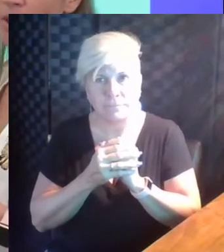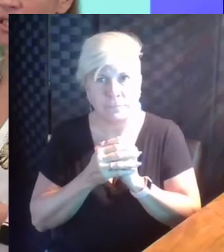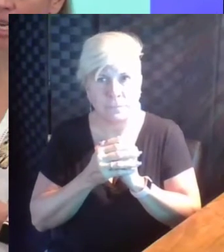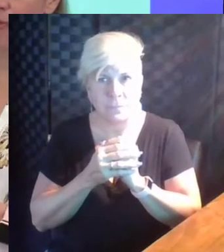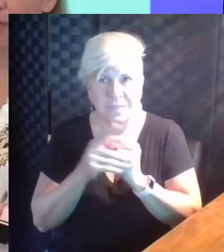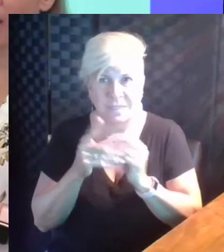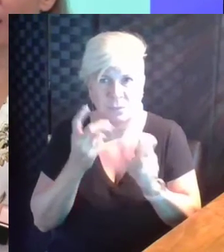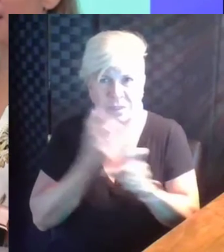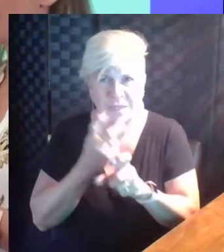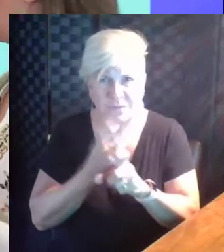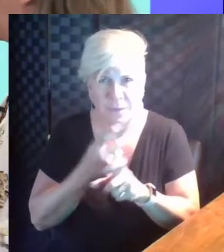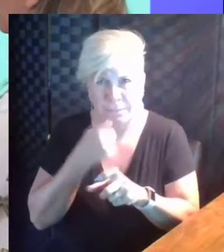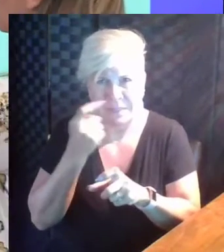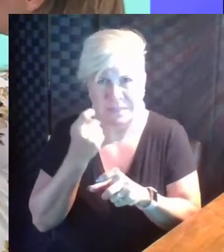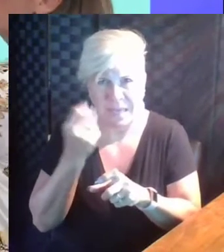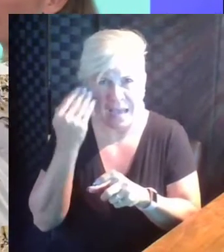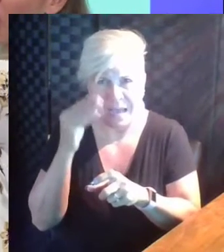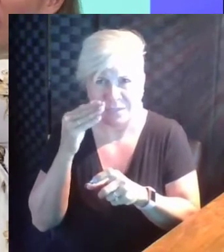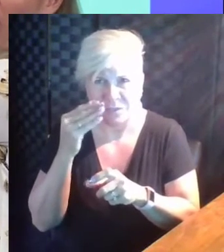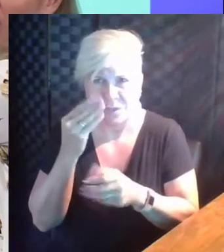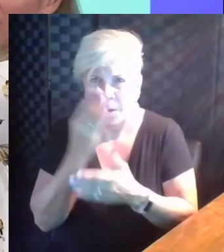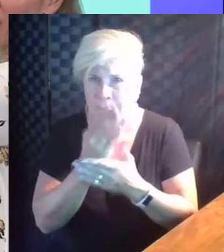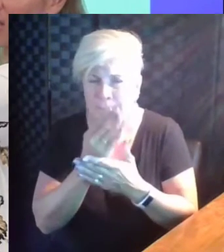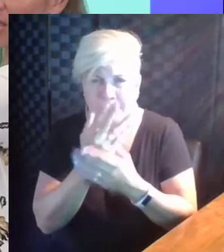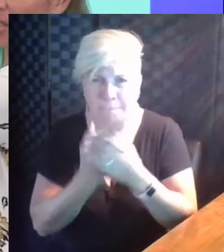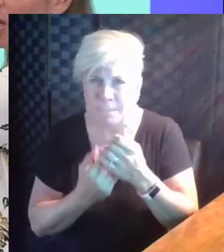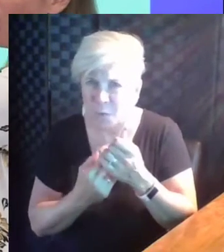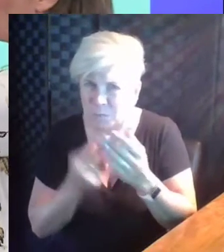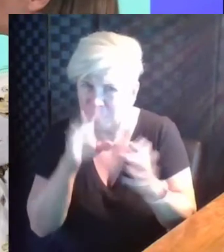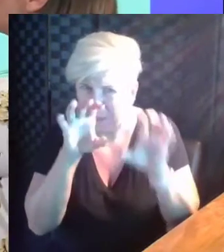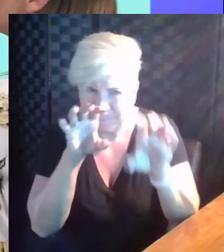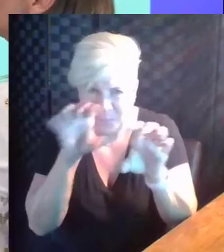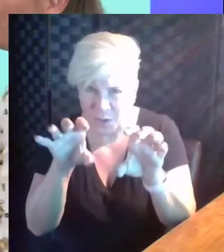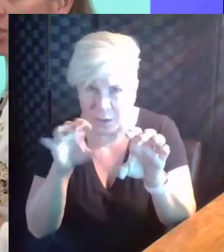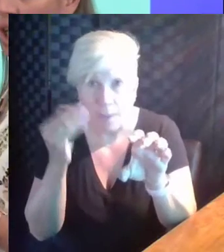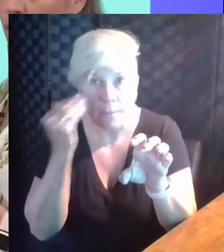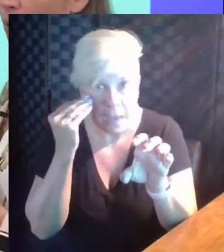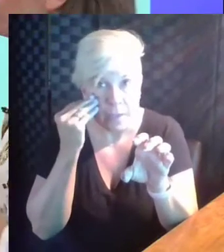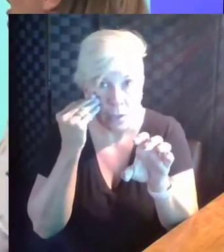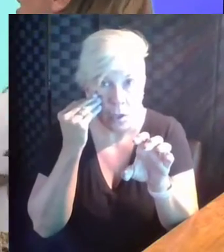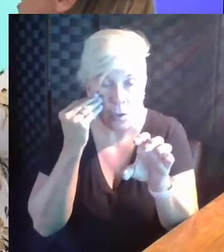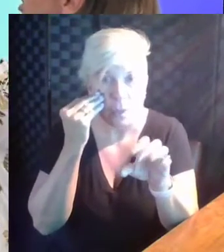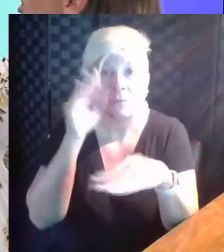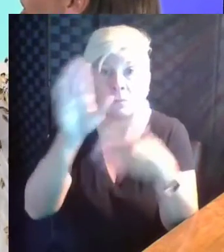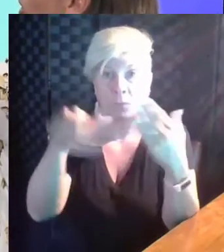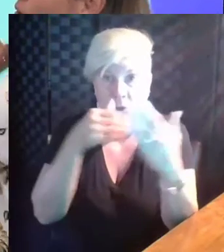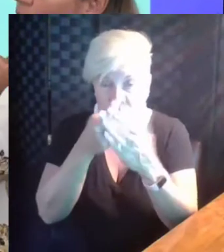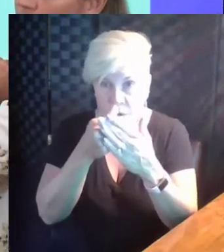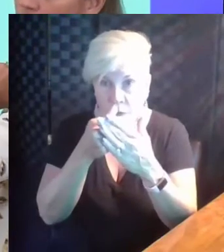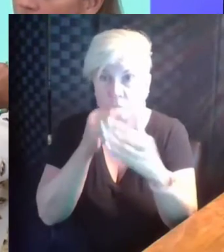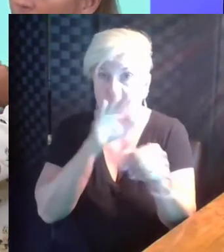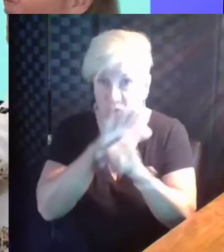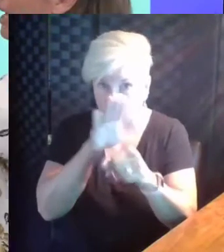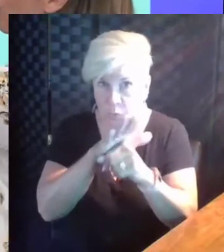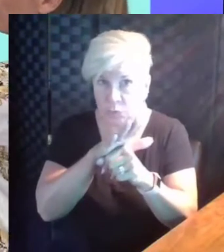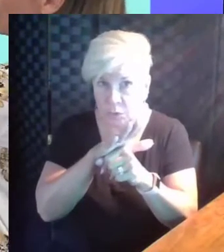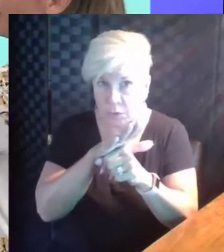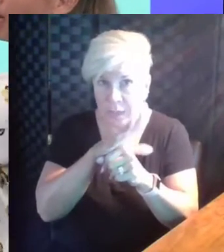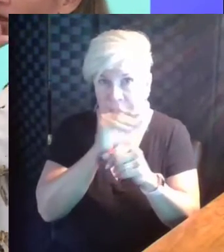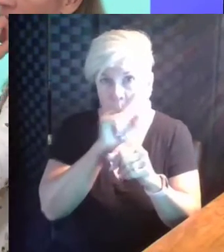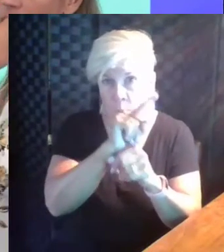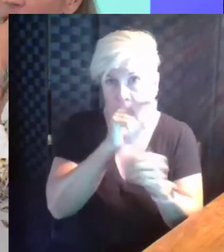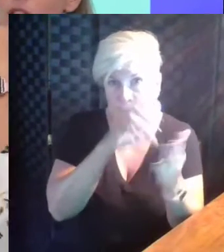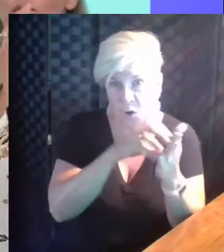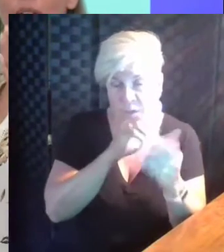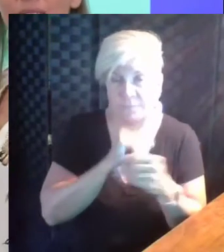Okay, this one is tougher because I don't know both parts. What I do know is the total and